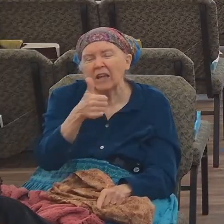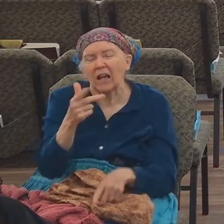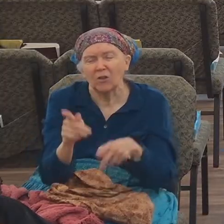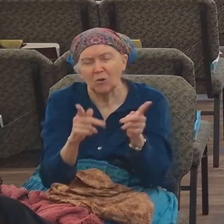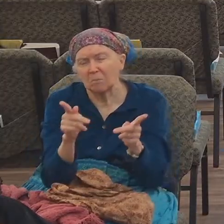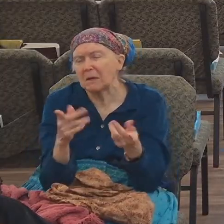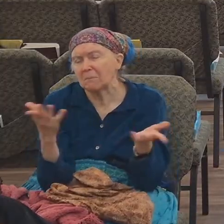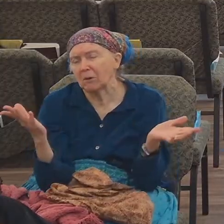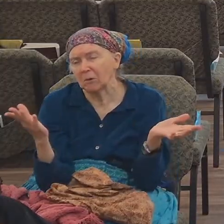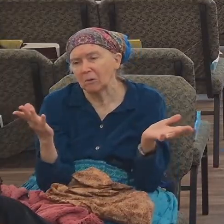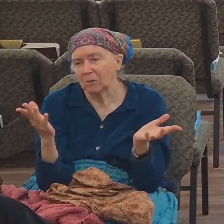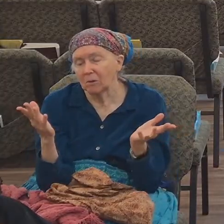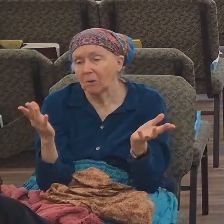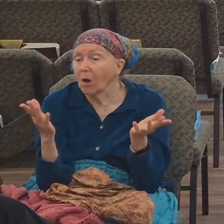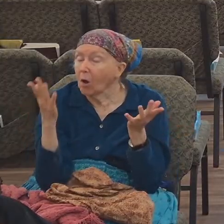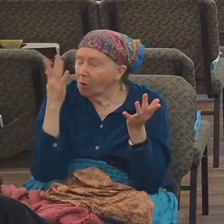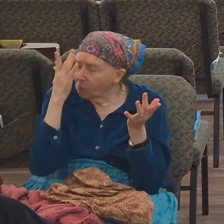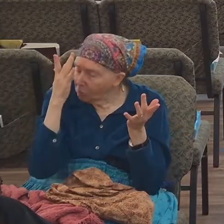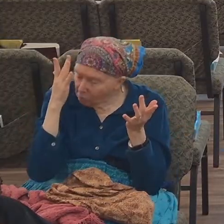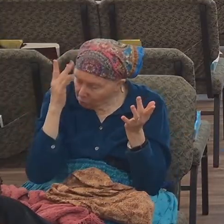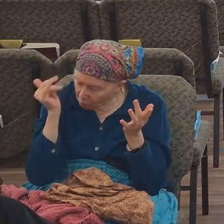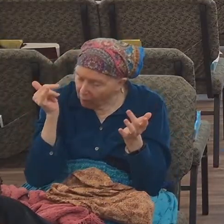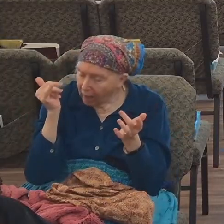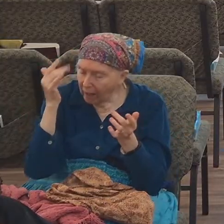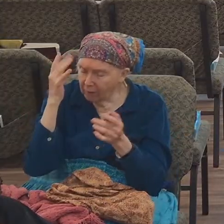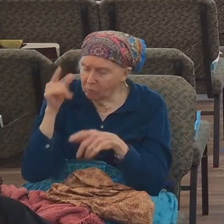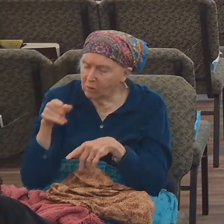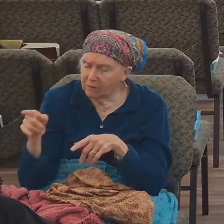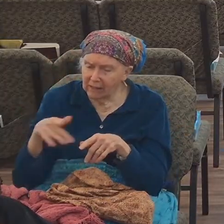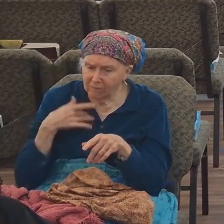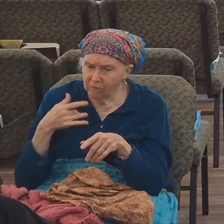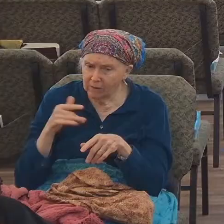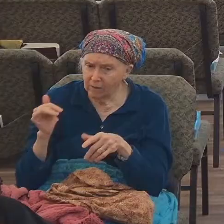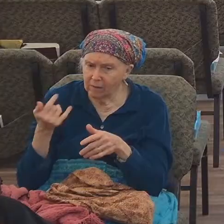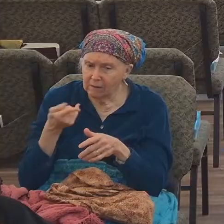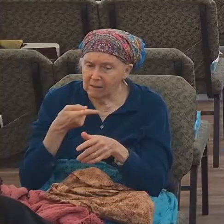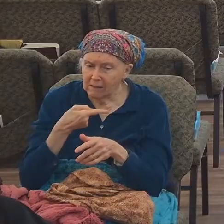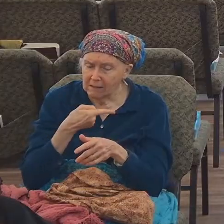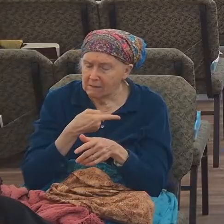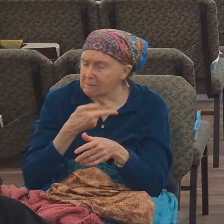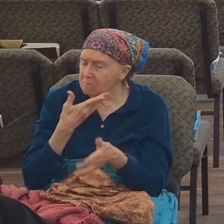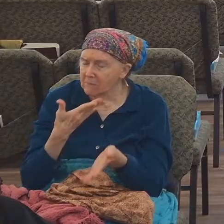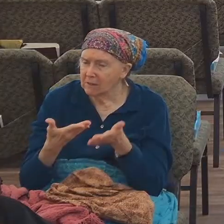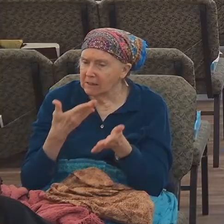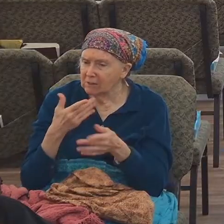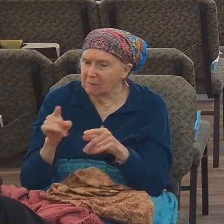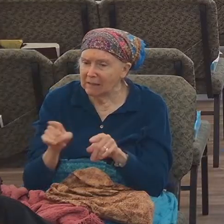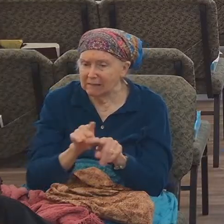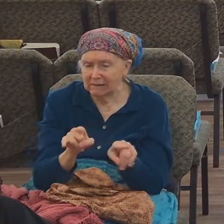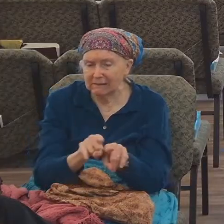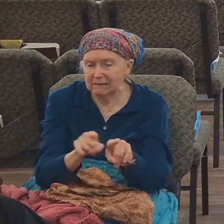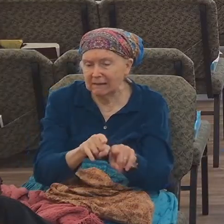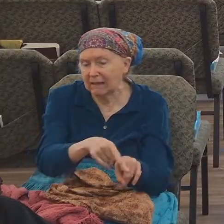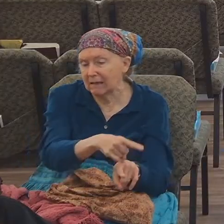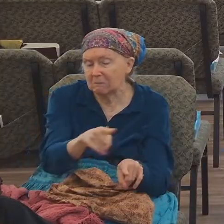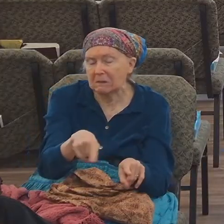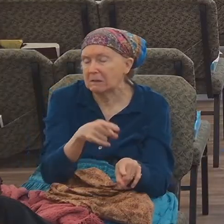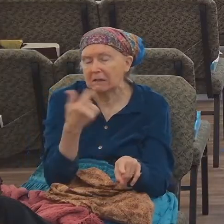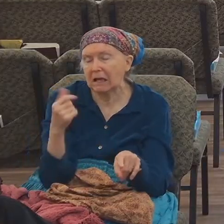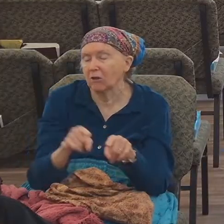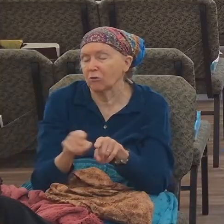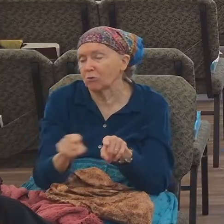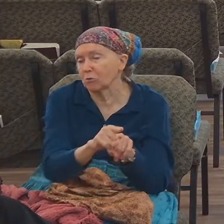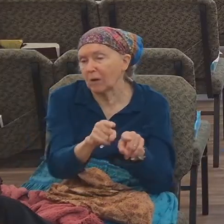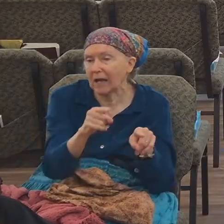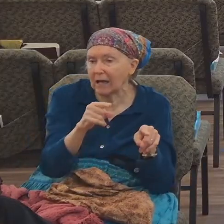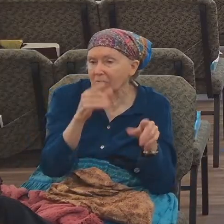through? Because they were separated. Because they couldn't connect. They couldn't be together. And for some time, right? And now